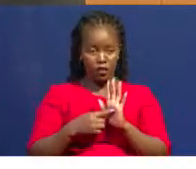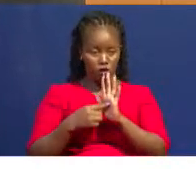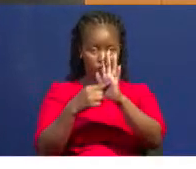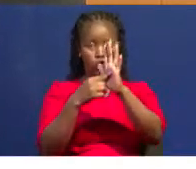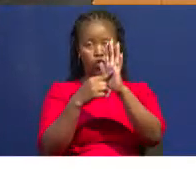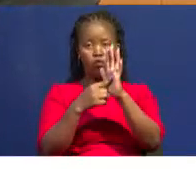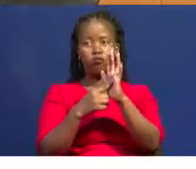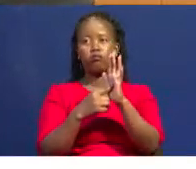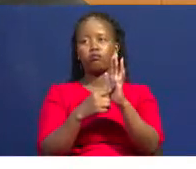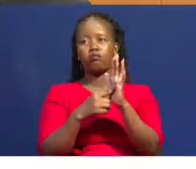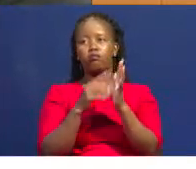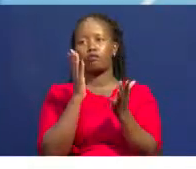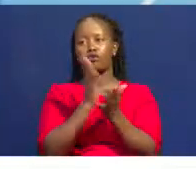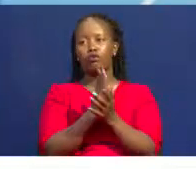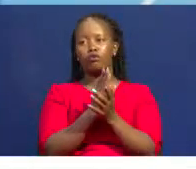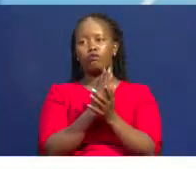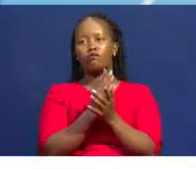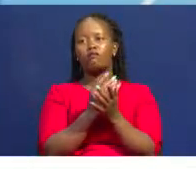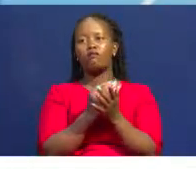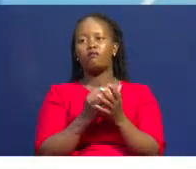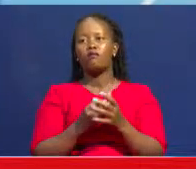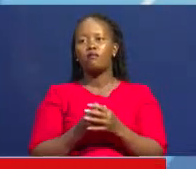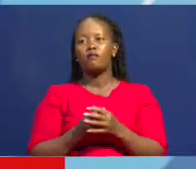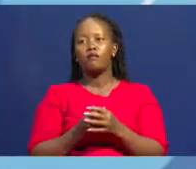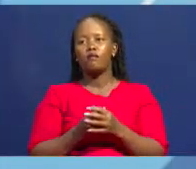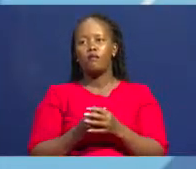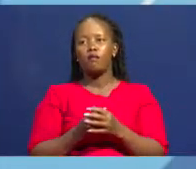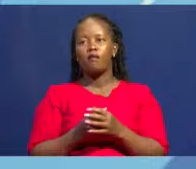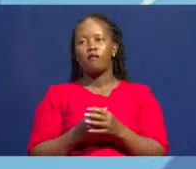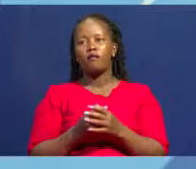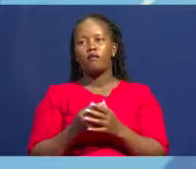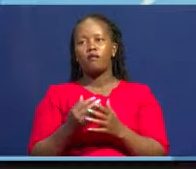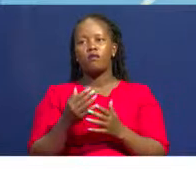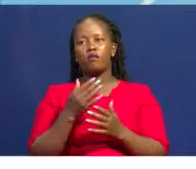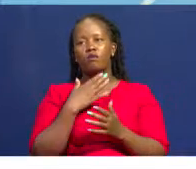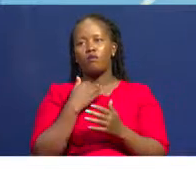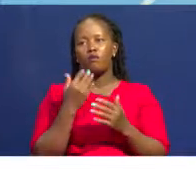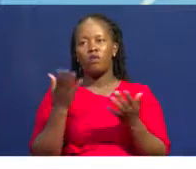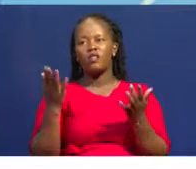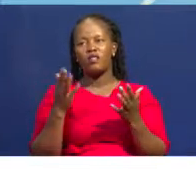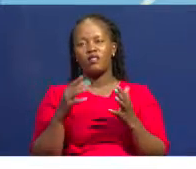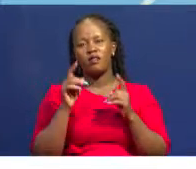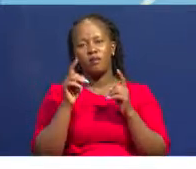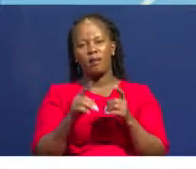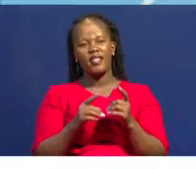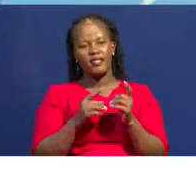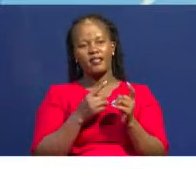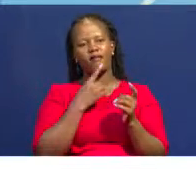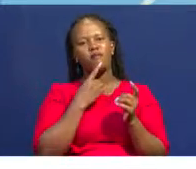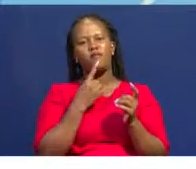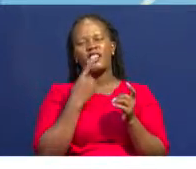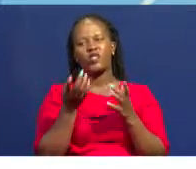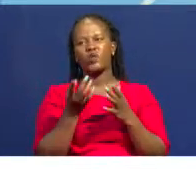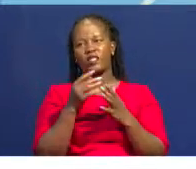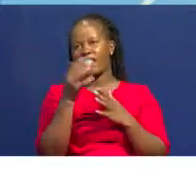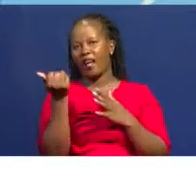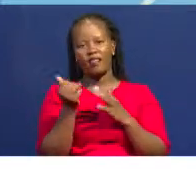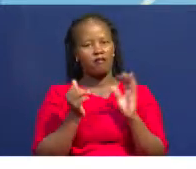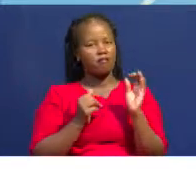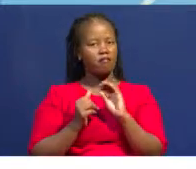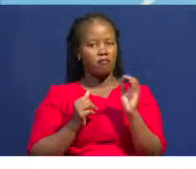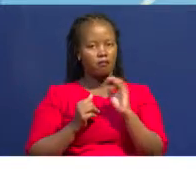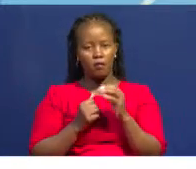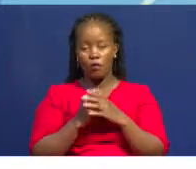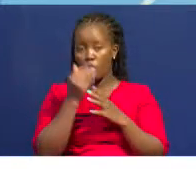yes, we really don't need that for this piece, because in as much as he has